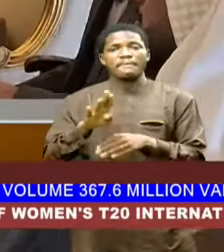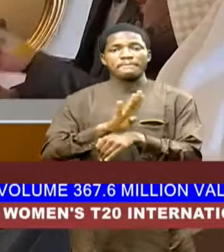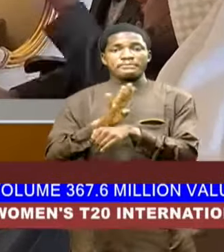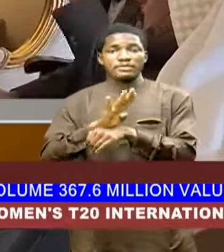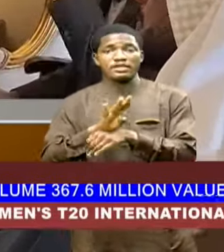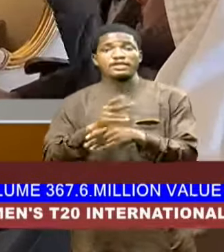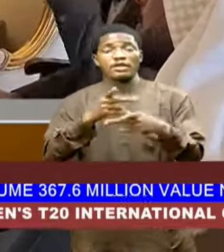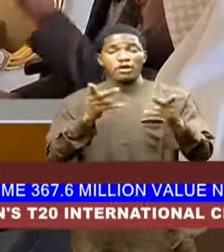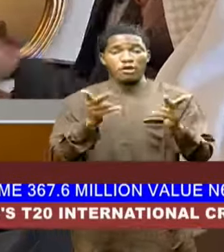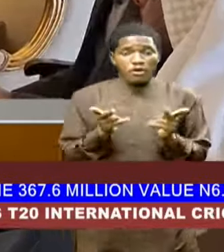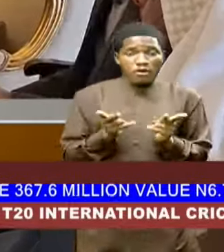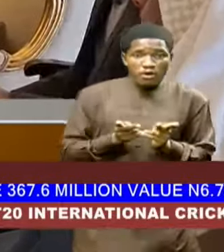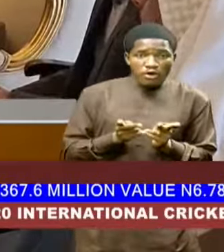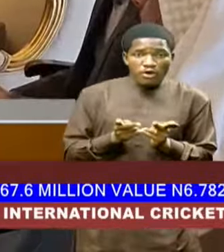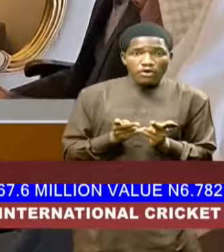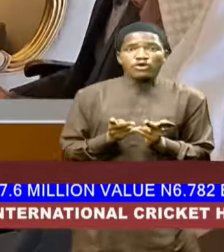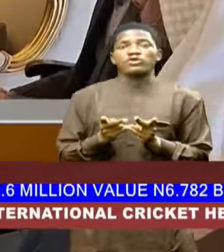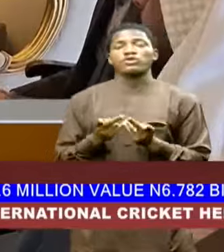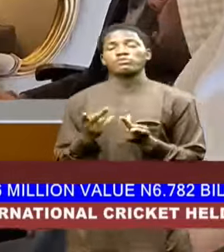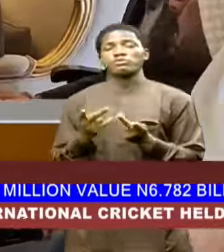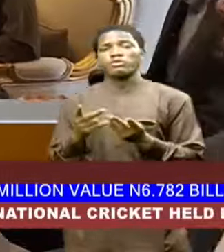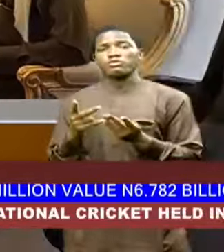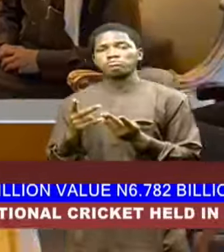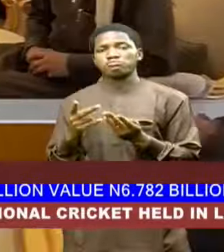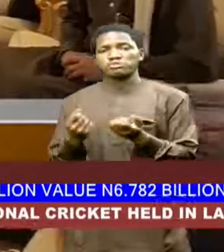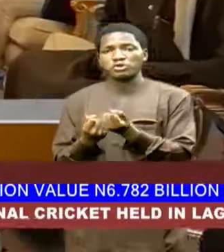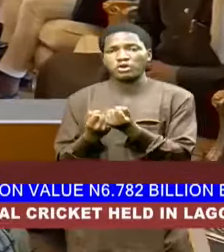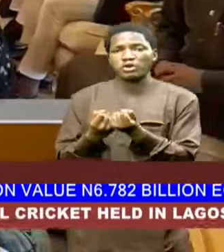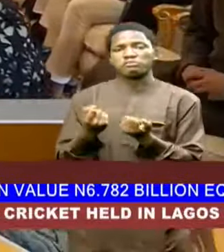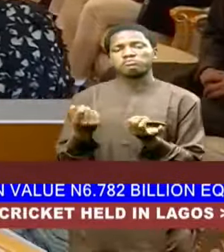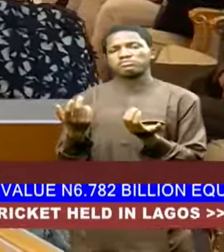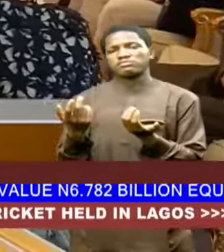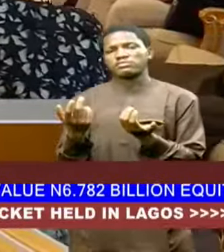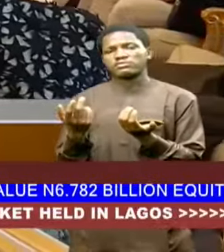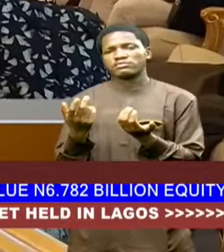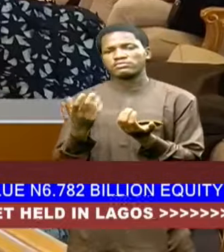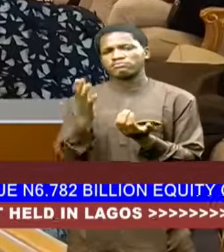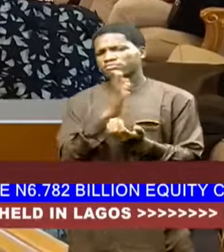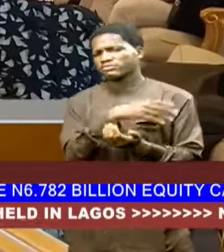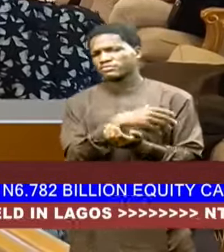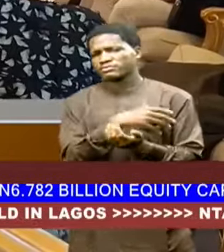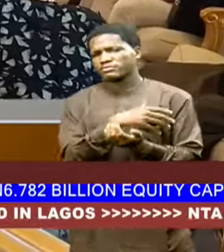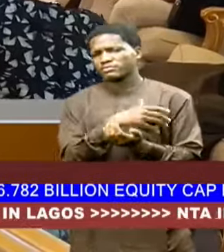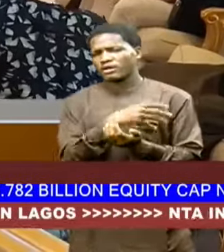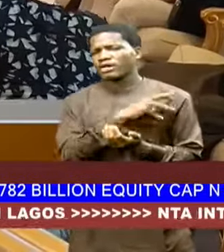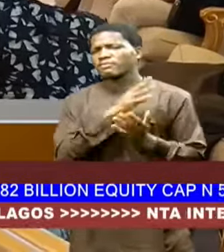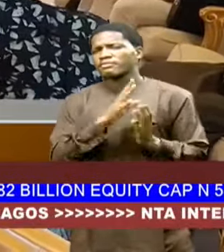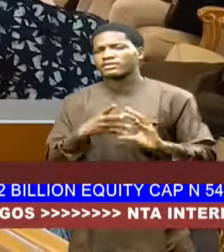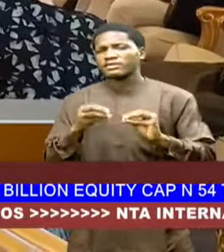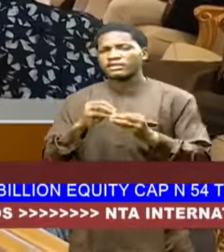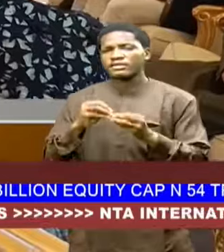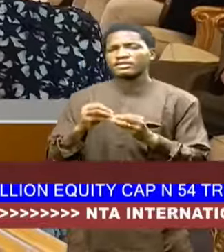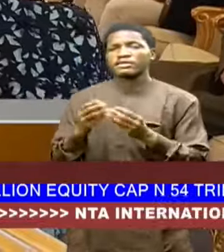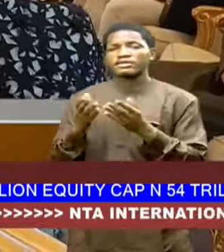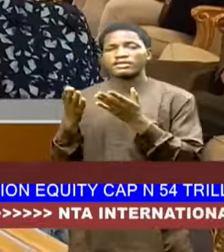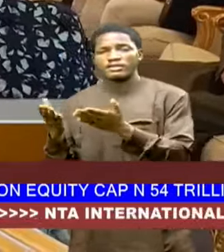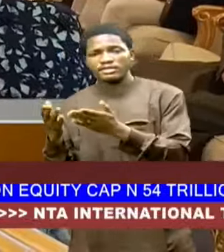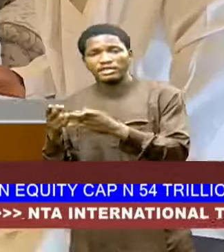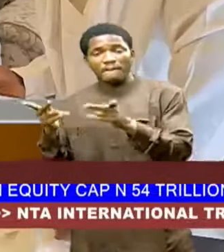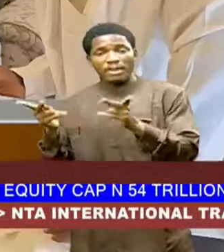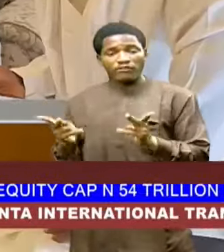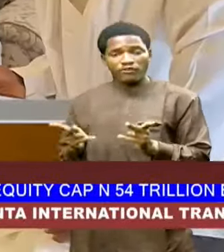Minister of Youth Development, Jamila Ibrahim Bio. The minister says the interface has been successfully used to convince the